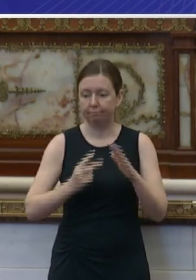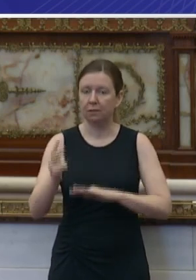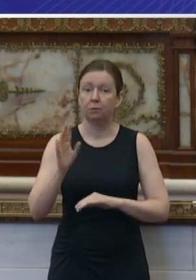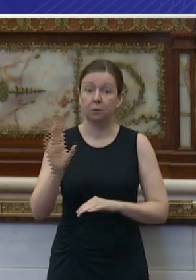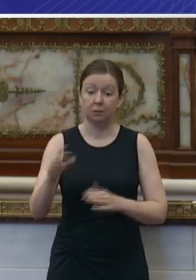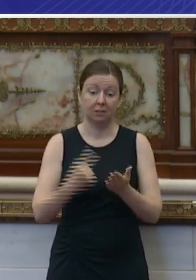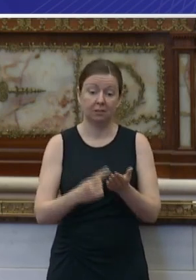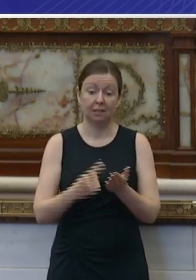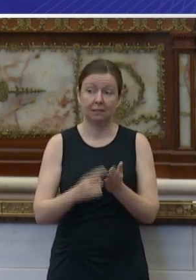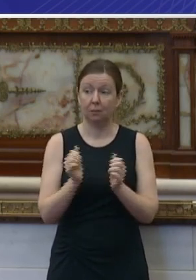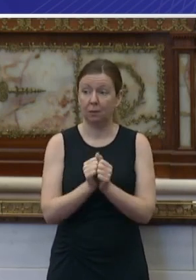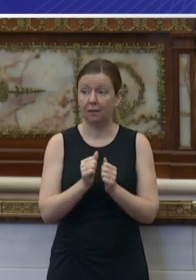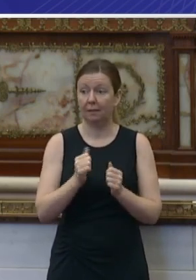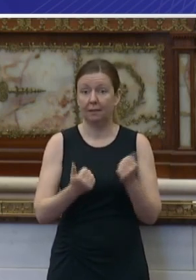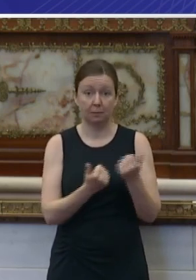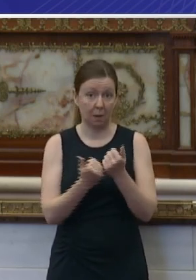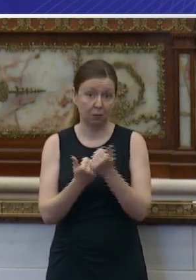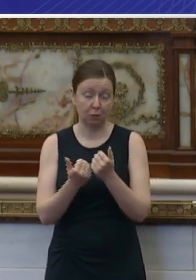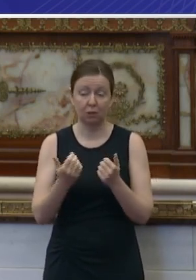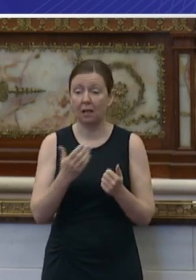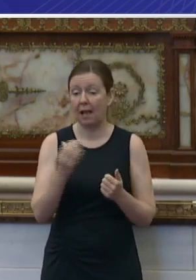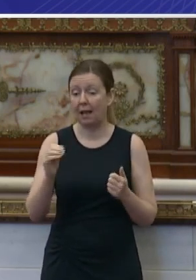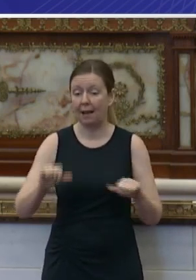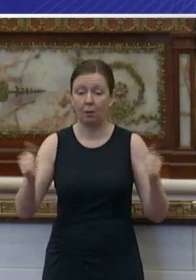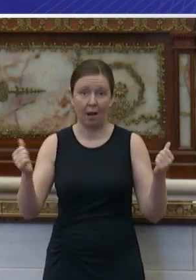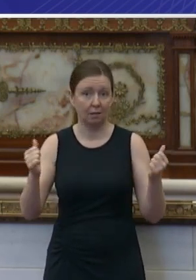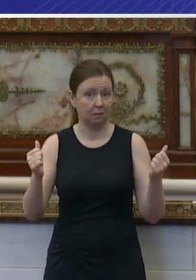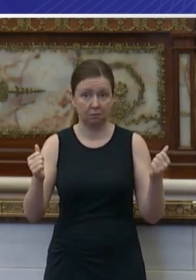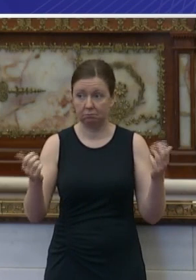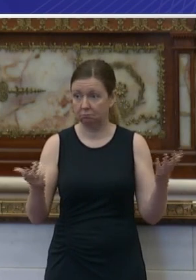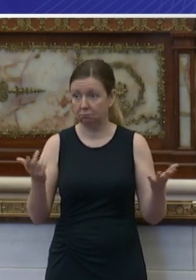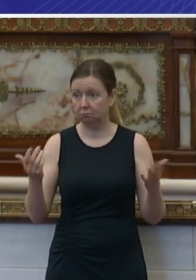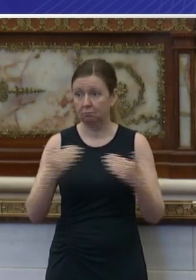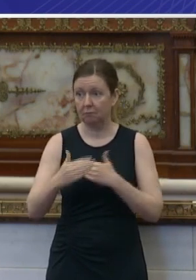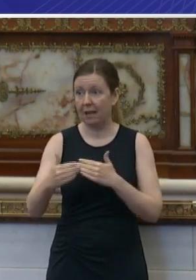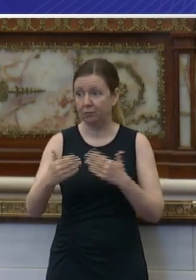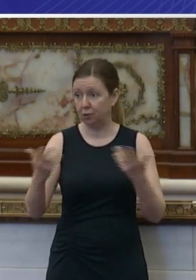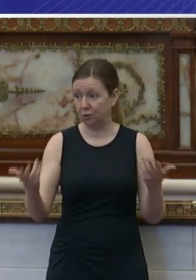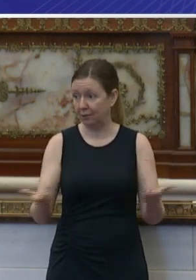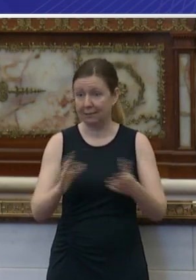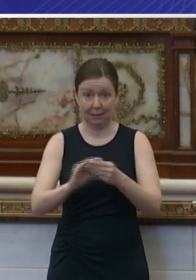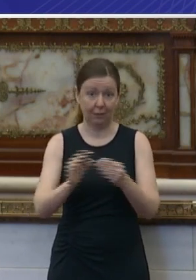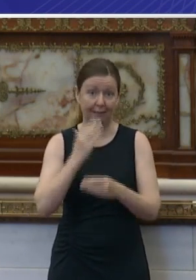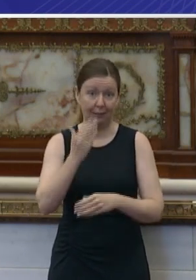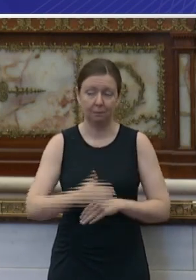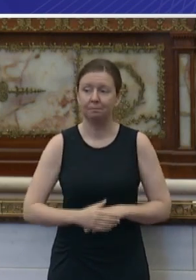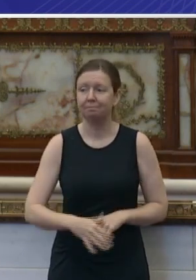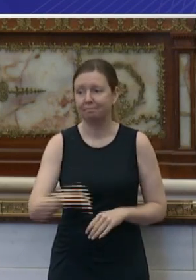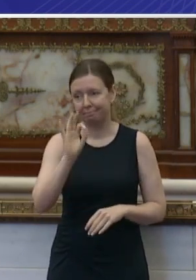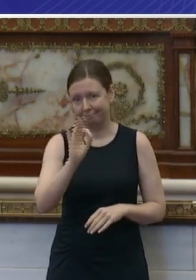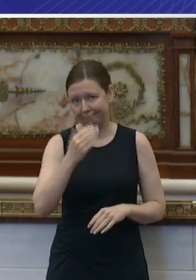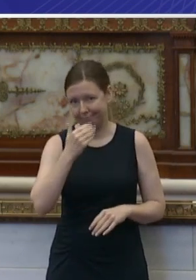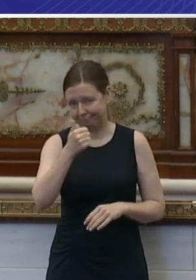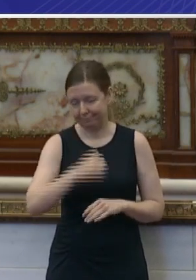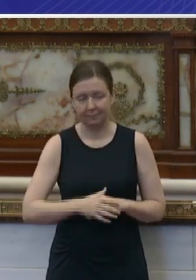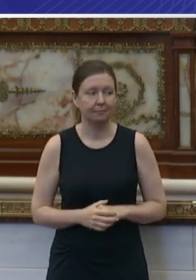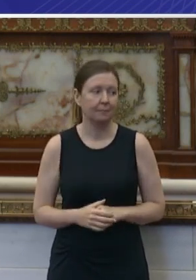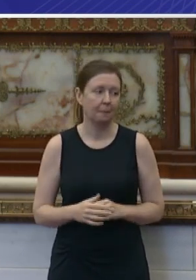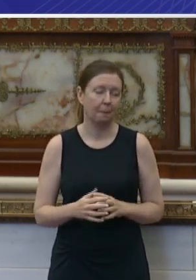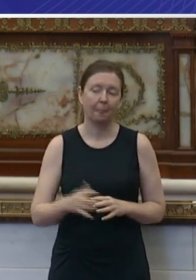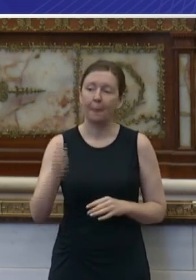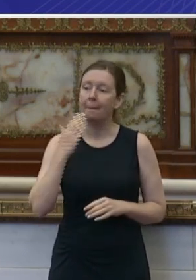to discussing it with the sponsor and anybody else after this hearing. Very good. Very